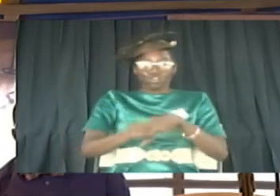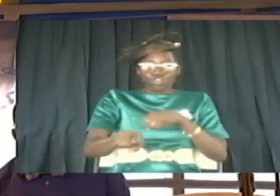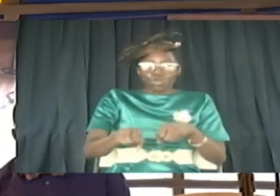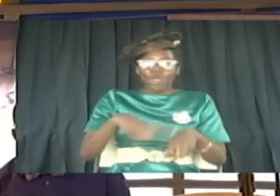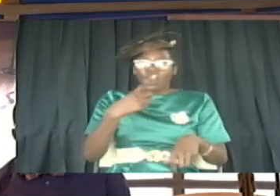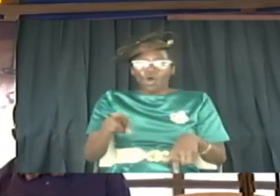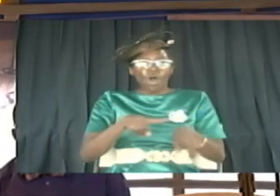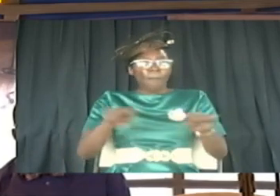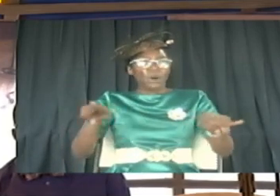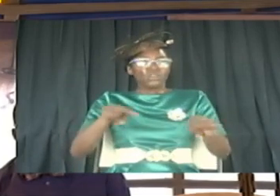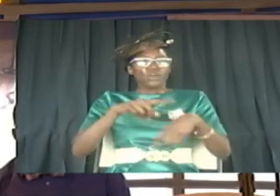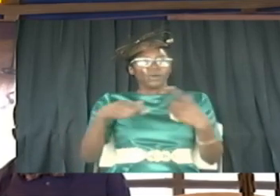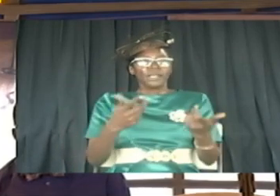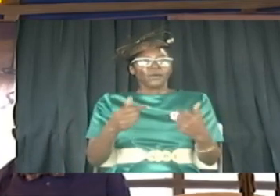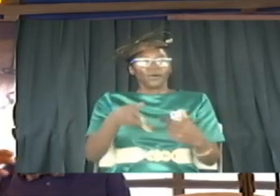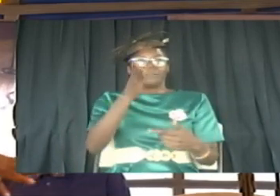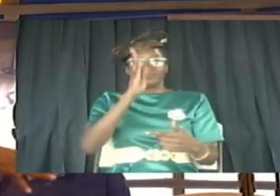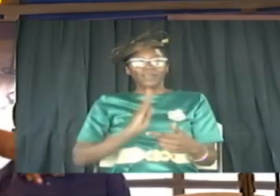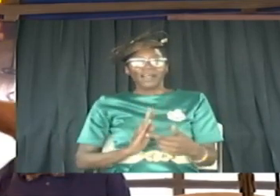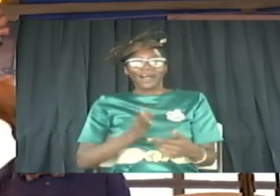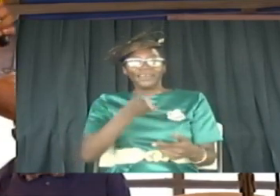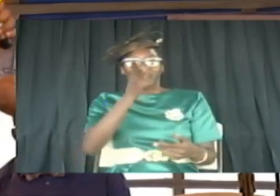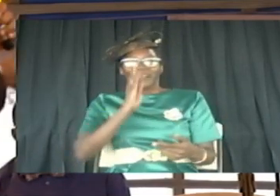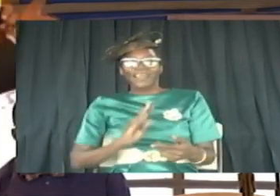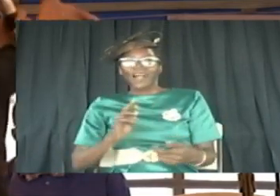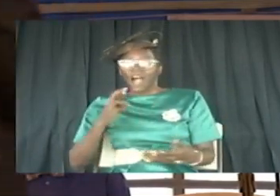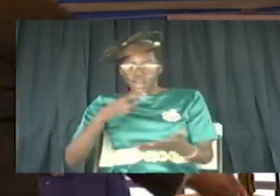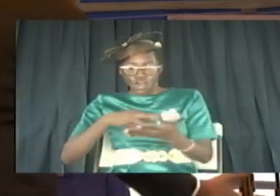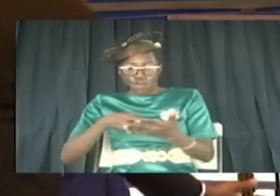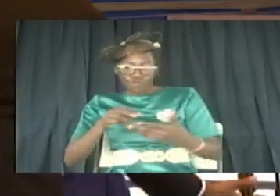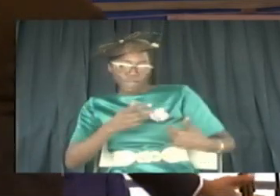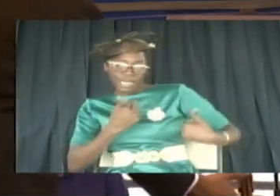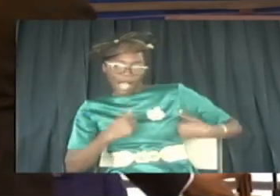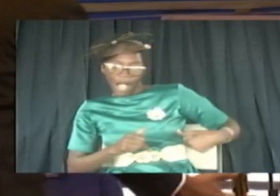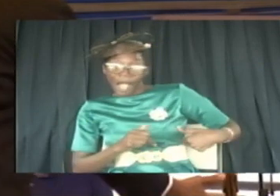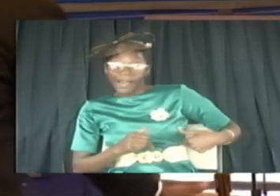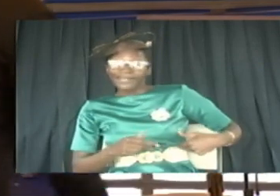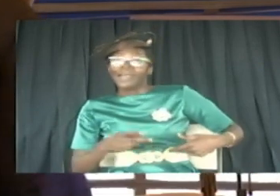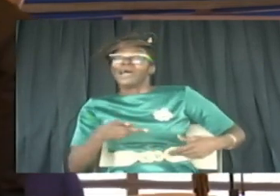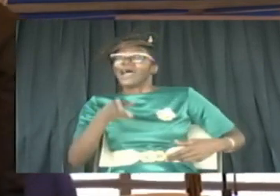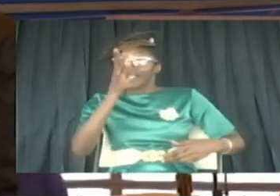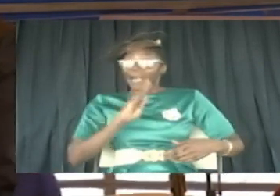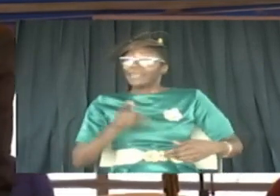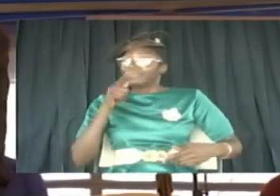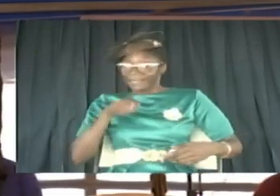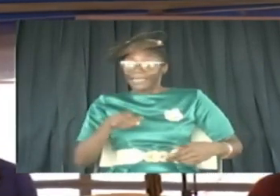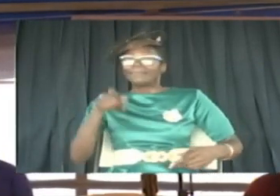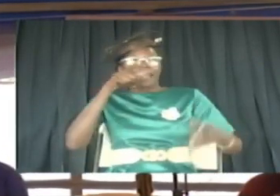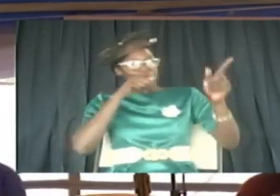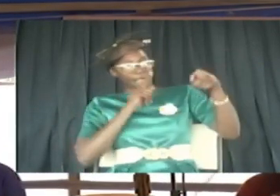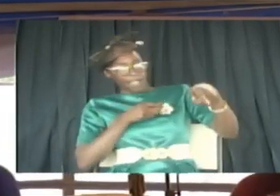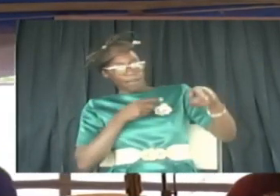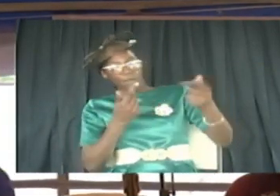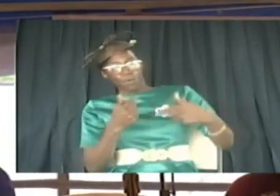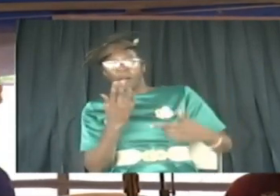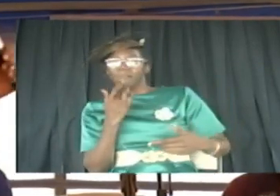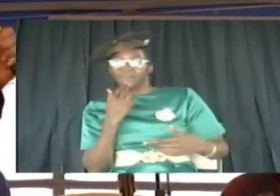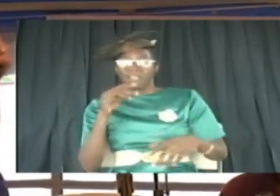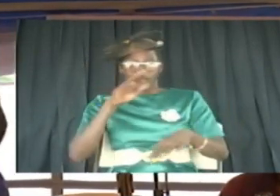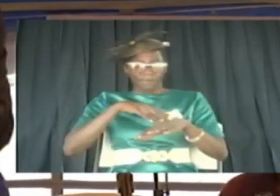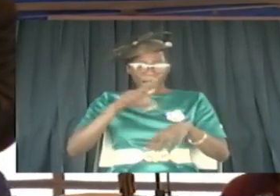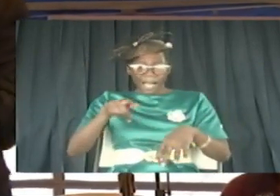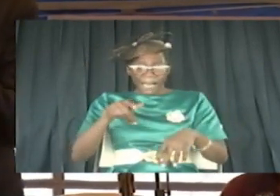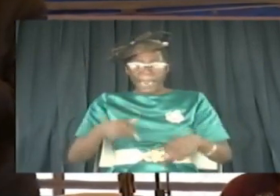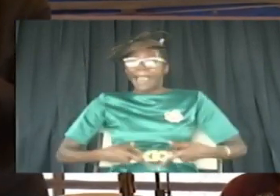God is the one that reads heart. And if God said, "No man is he might want my favor on," make me see which man can change that.